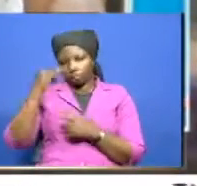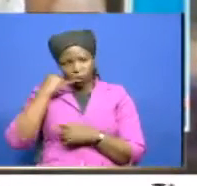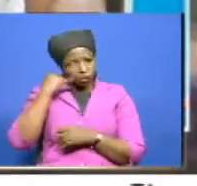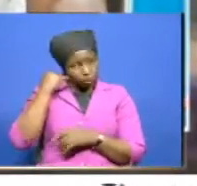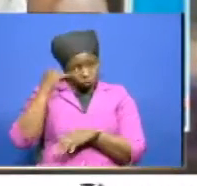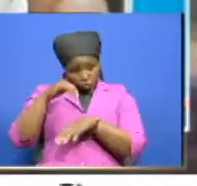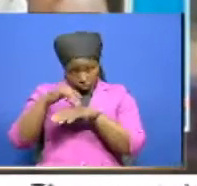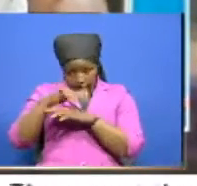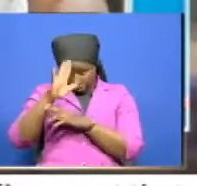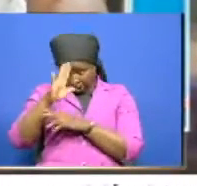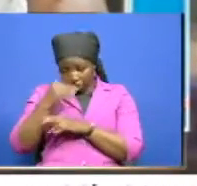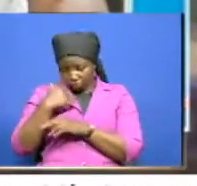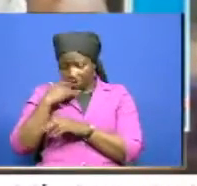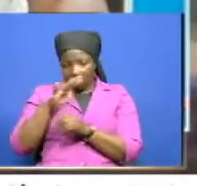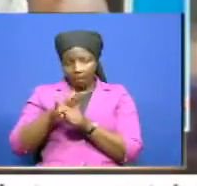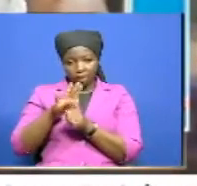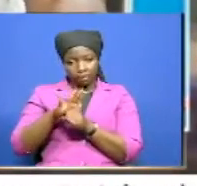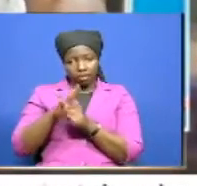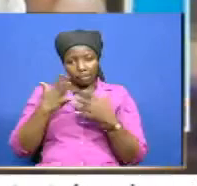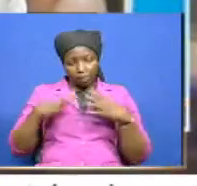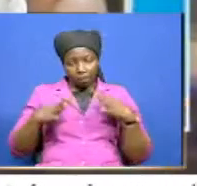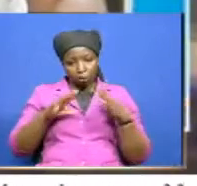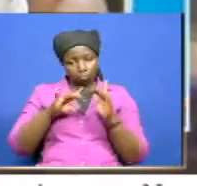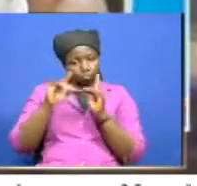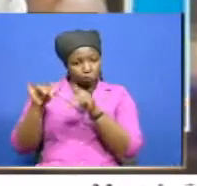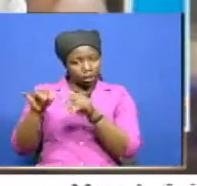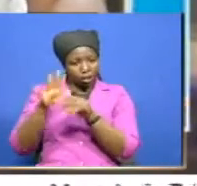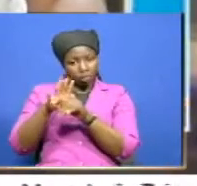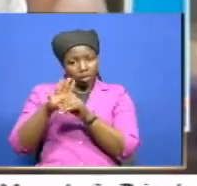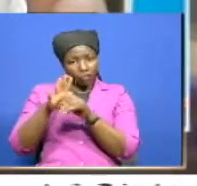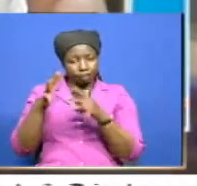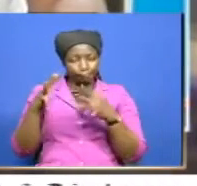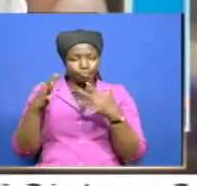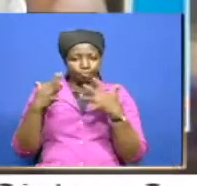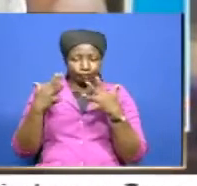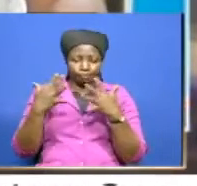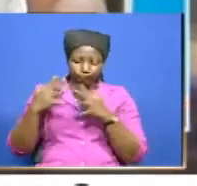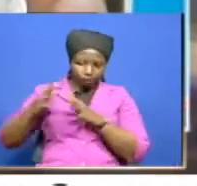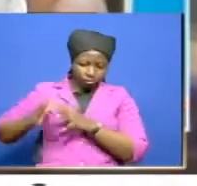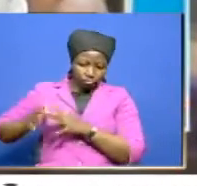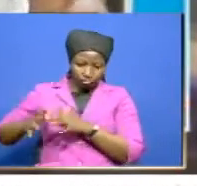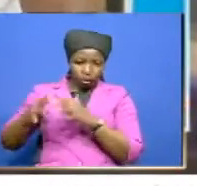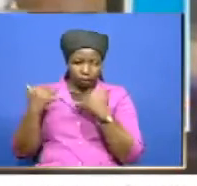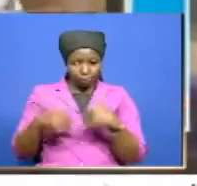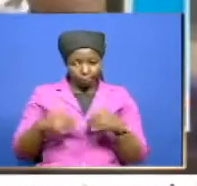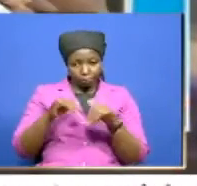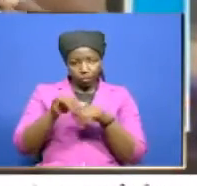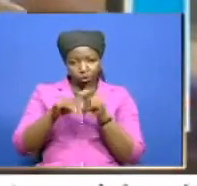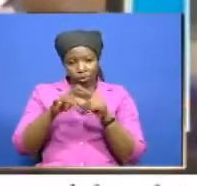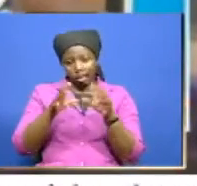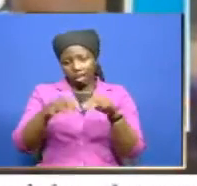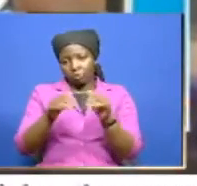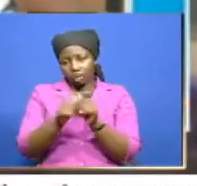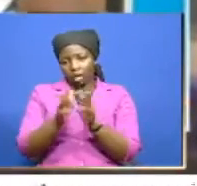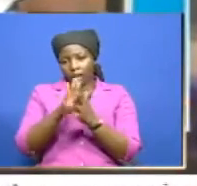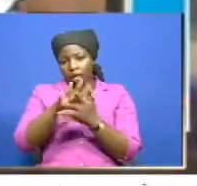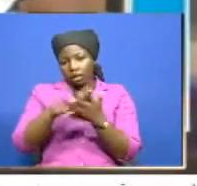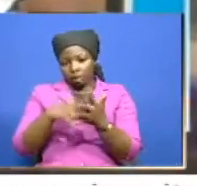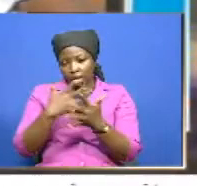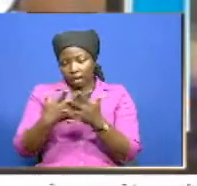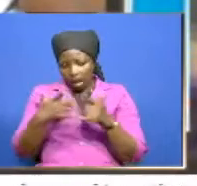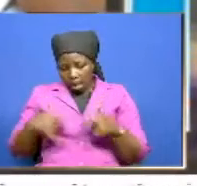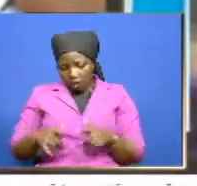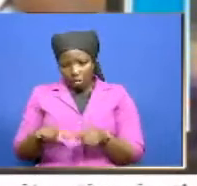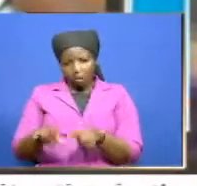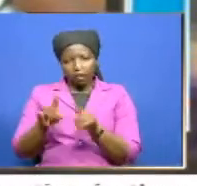of the amount of rugby that's been played, you know, and credit to the clubs and the structures around the women games, allowing them to play